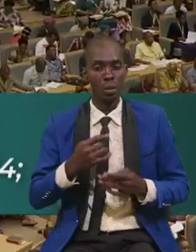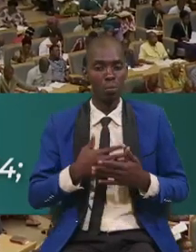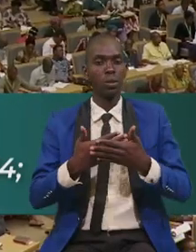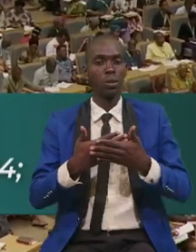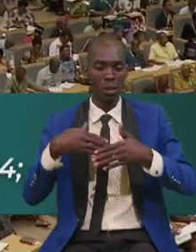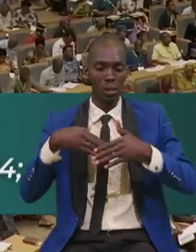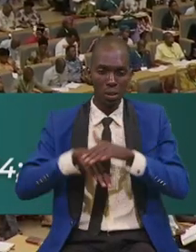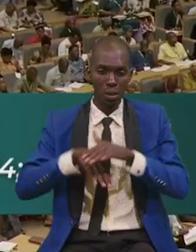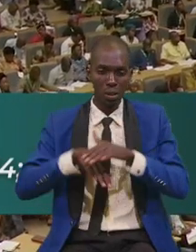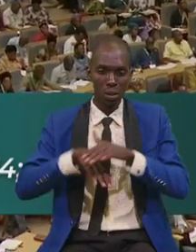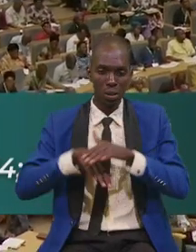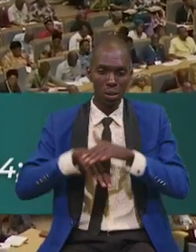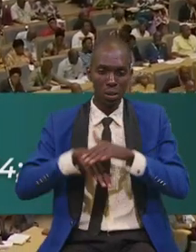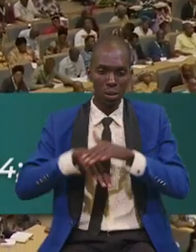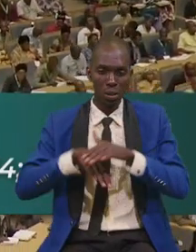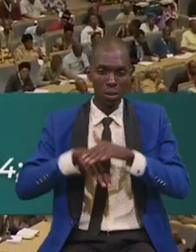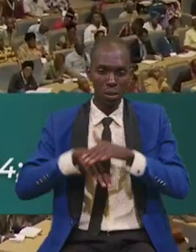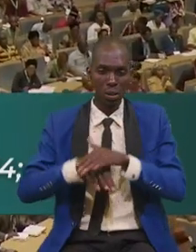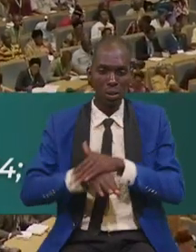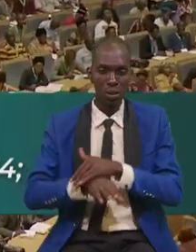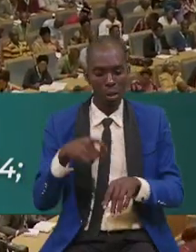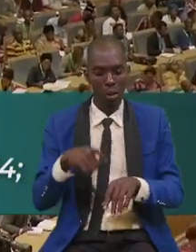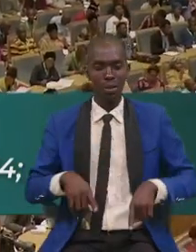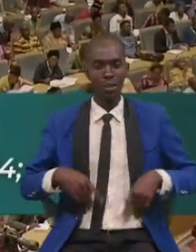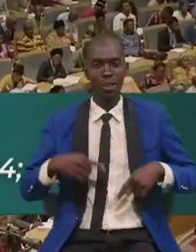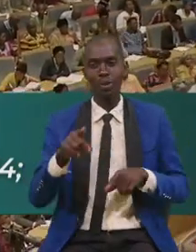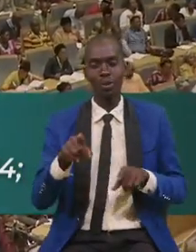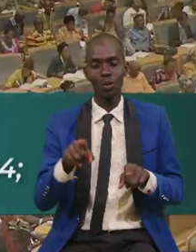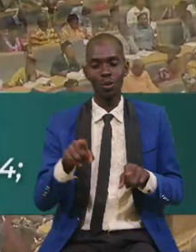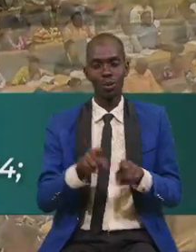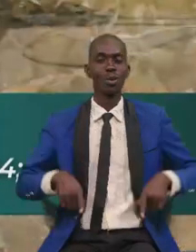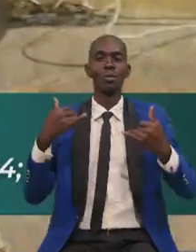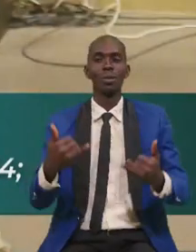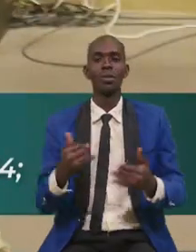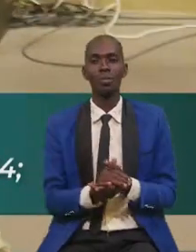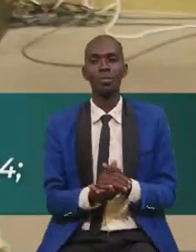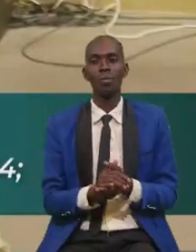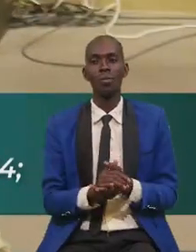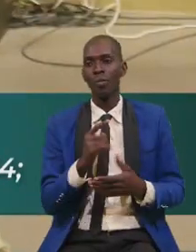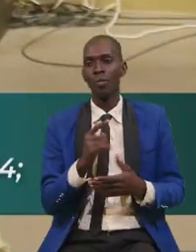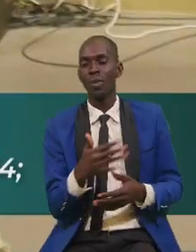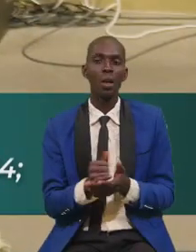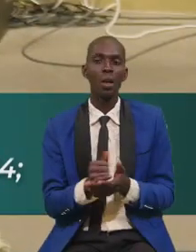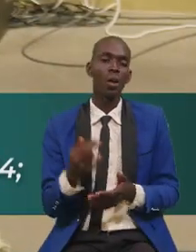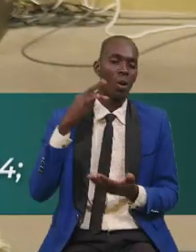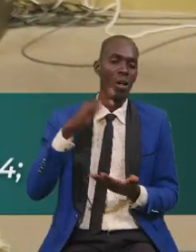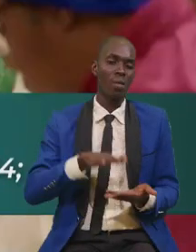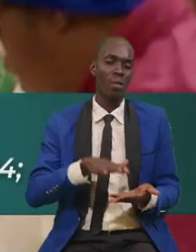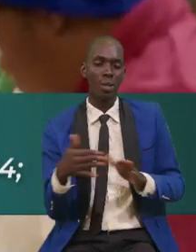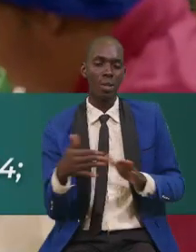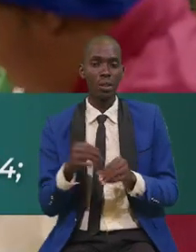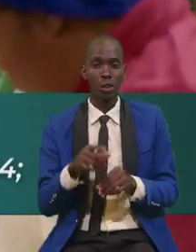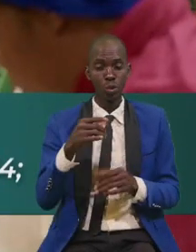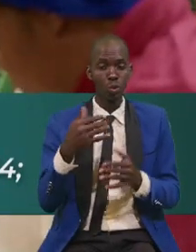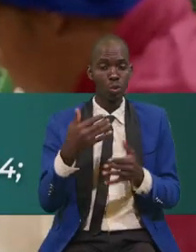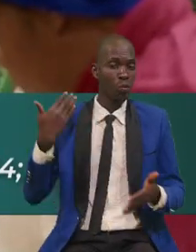lived, and you are now living. The thing that was dead in you before has come alive. And they